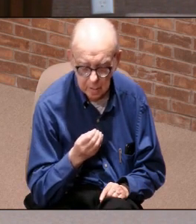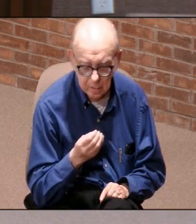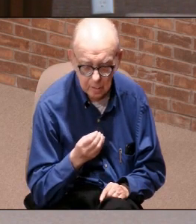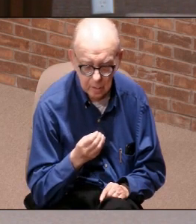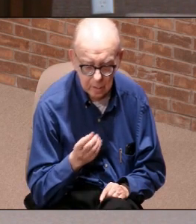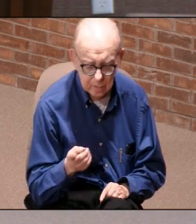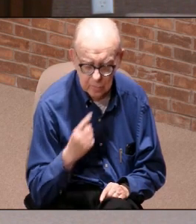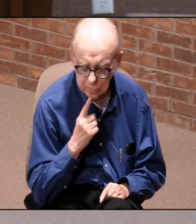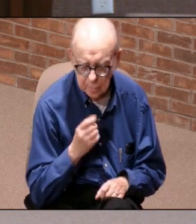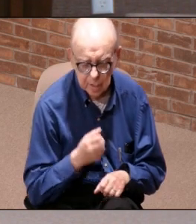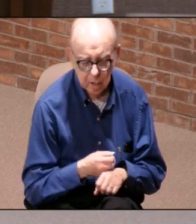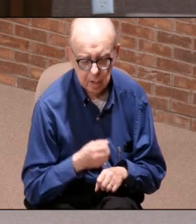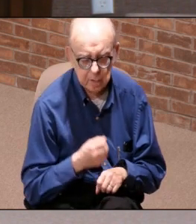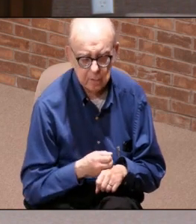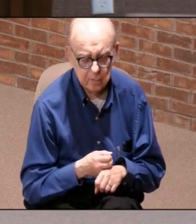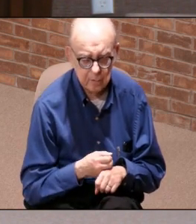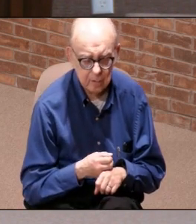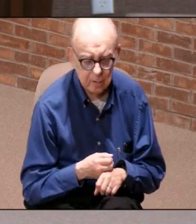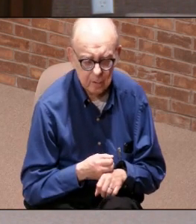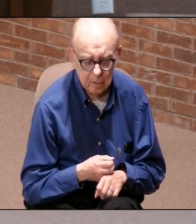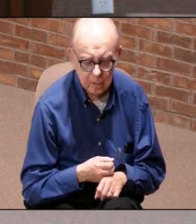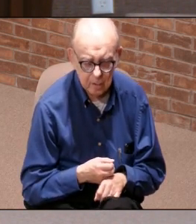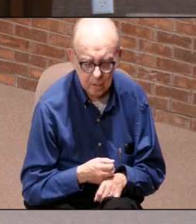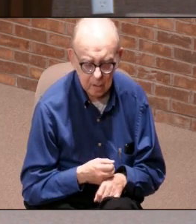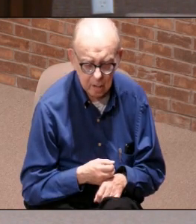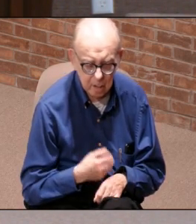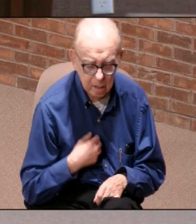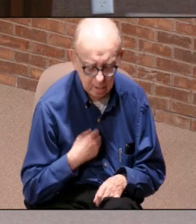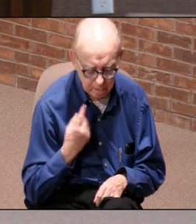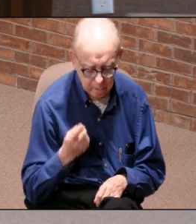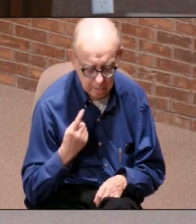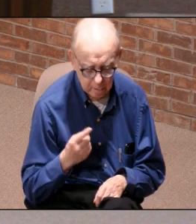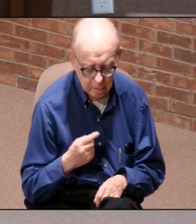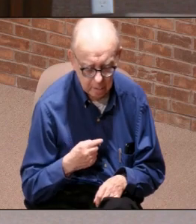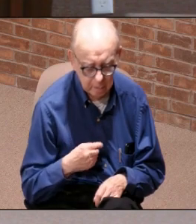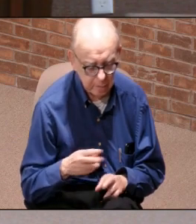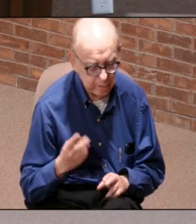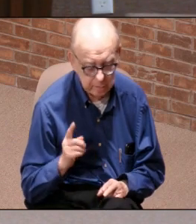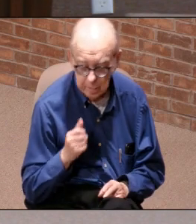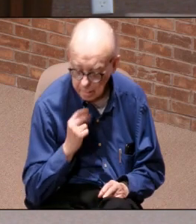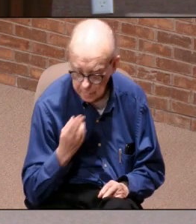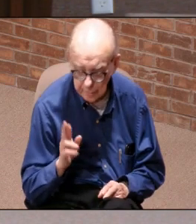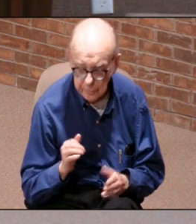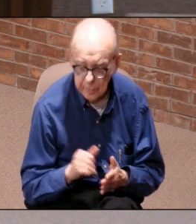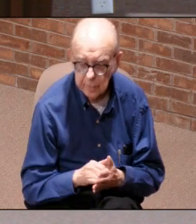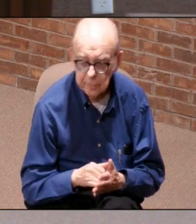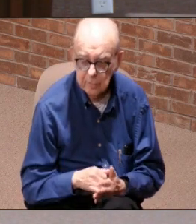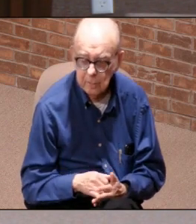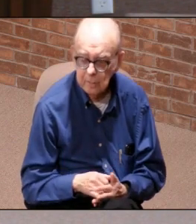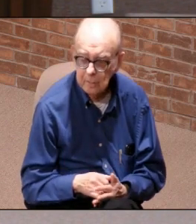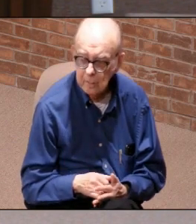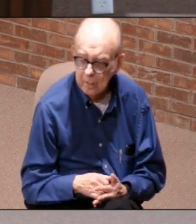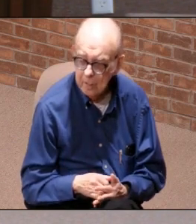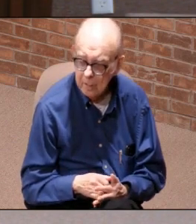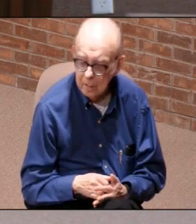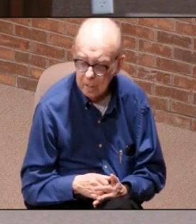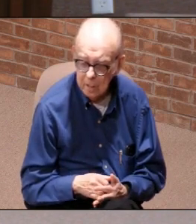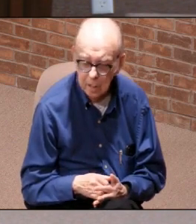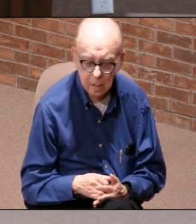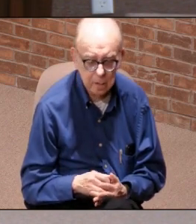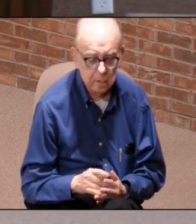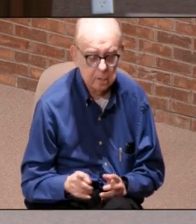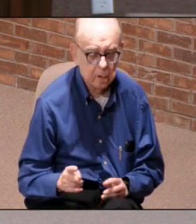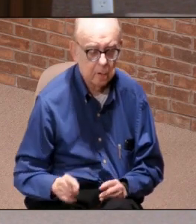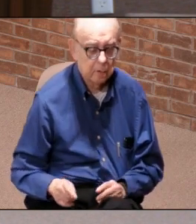And it was hard, you know. You're thinking, okay, you're ready for this. You're not ready for this. But